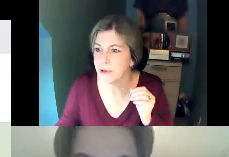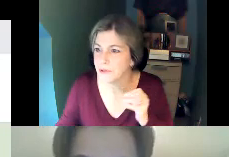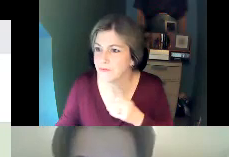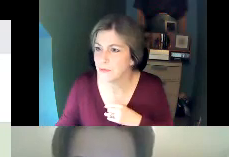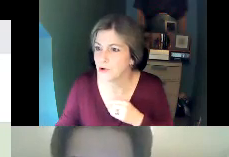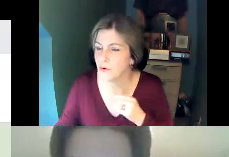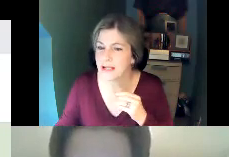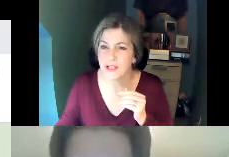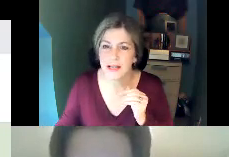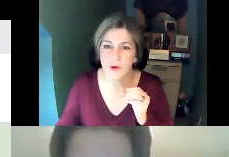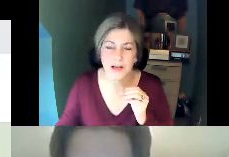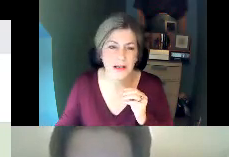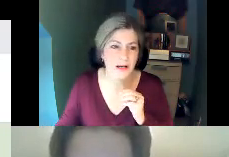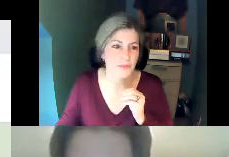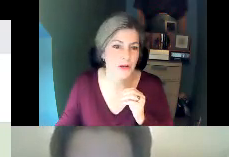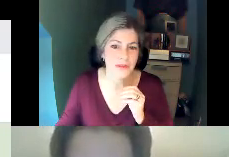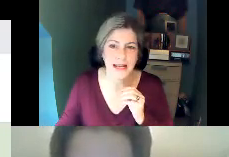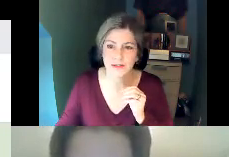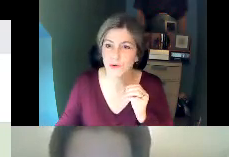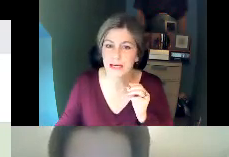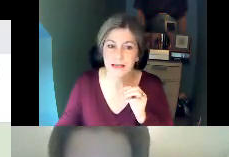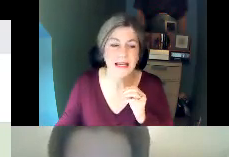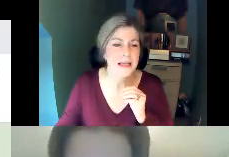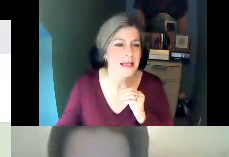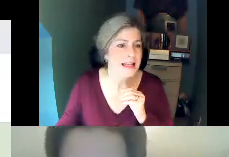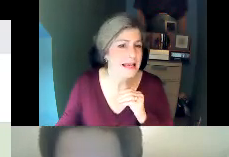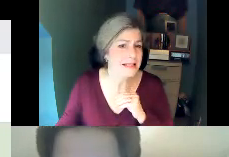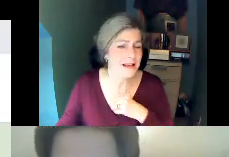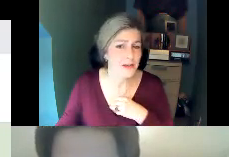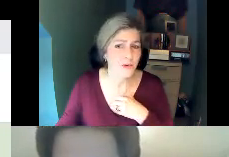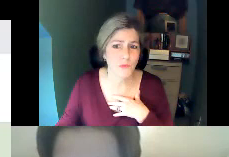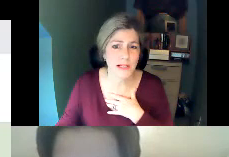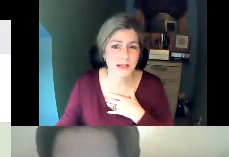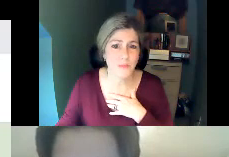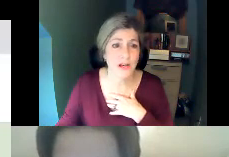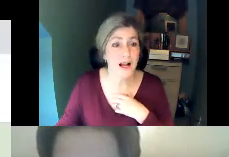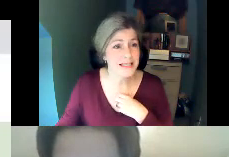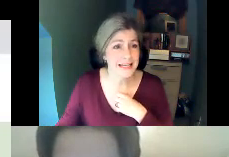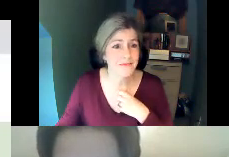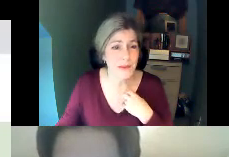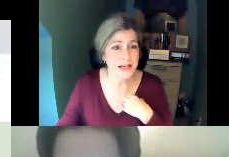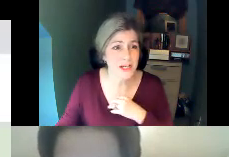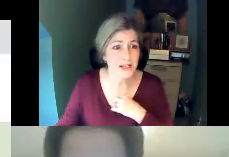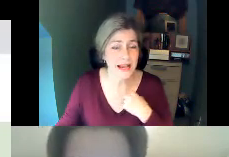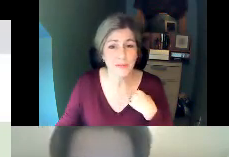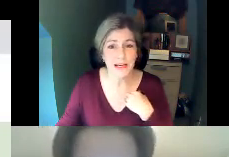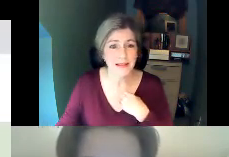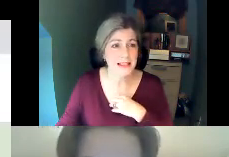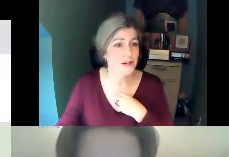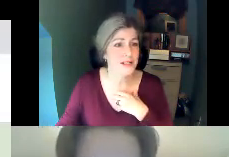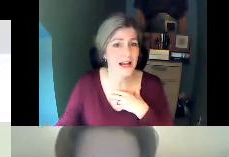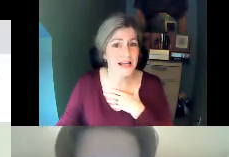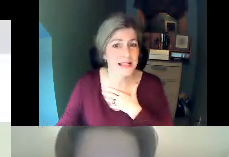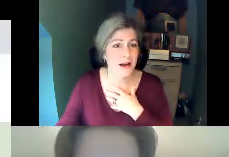We'll keep up with a few more questions. I wanna go to the next screen in case you all want some more contact information. Everybody